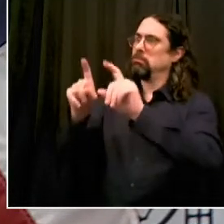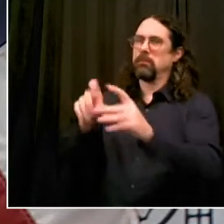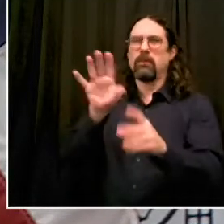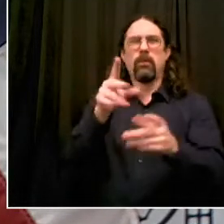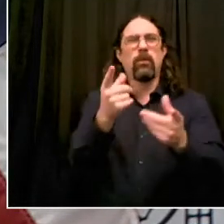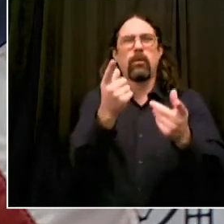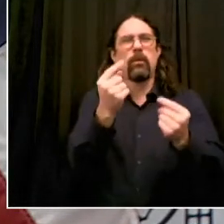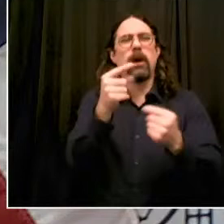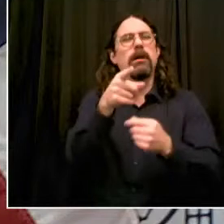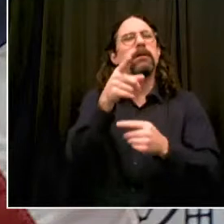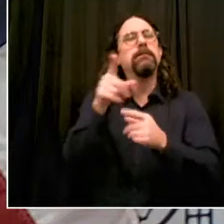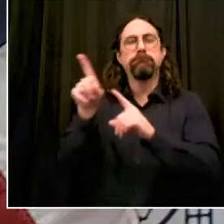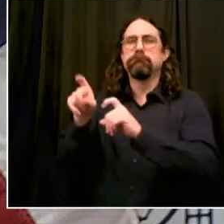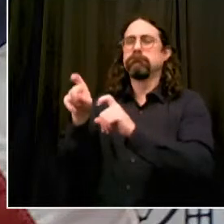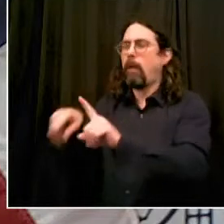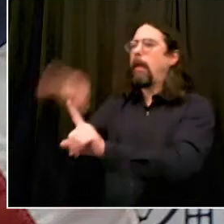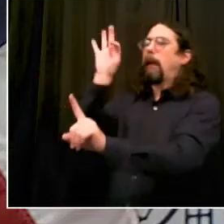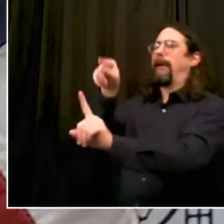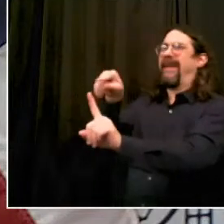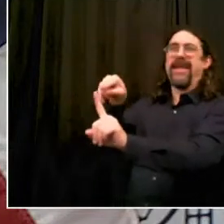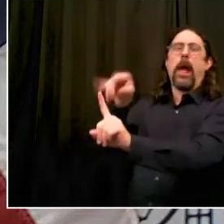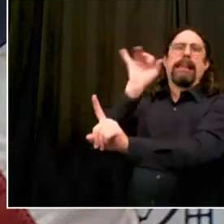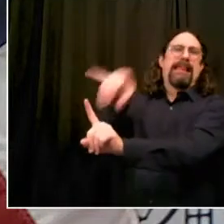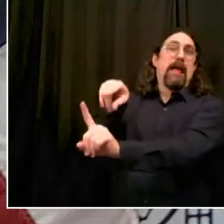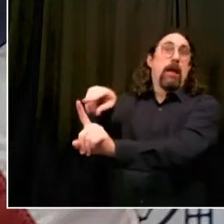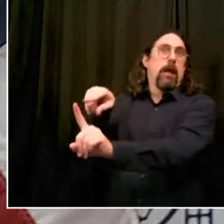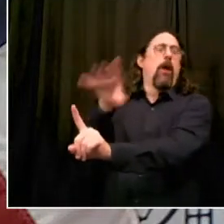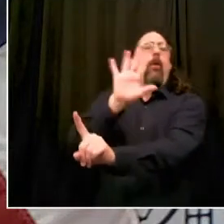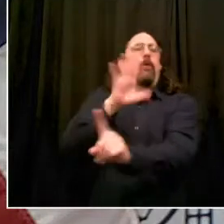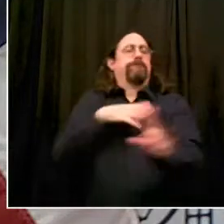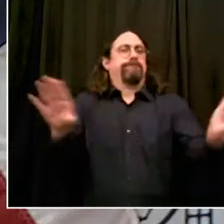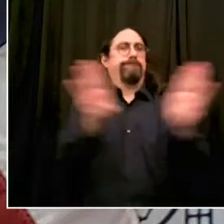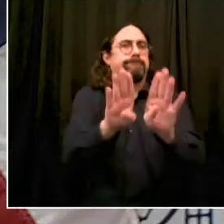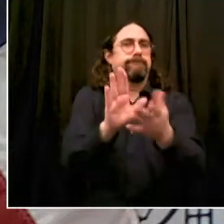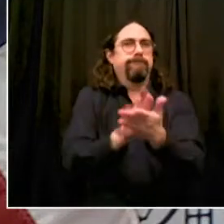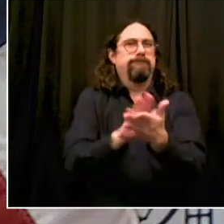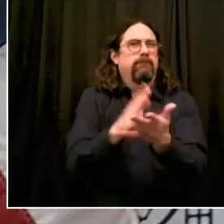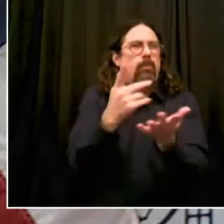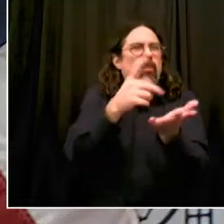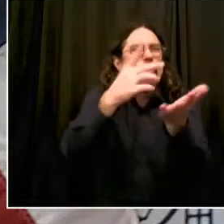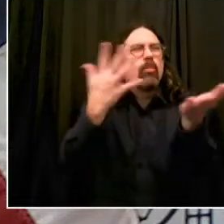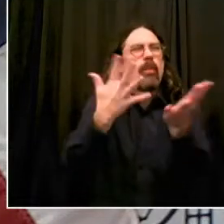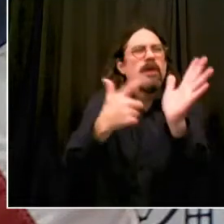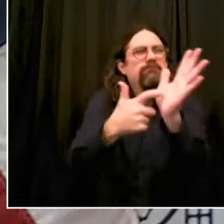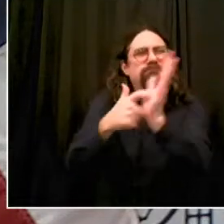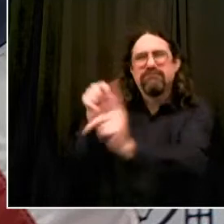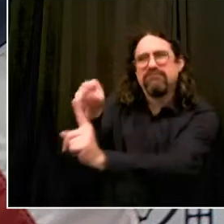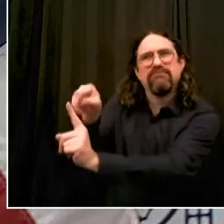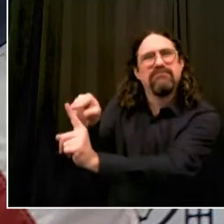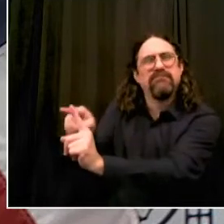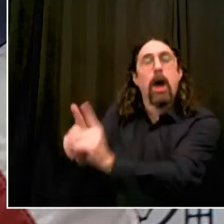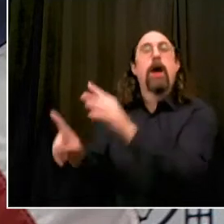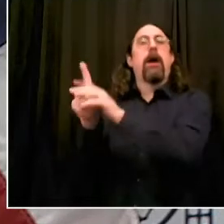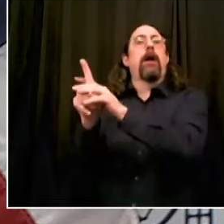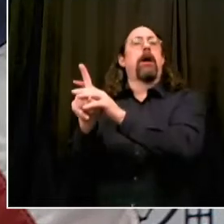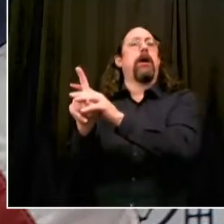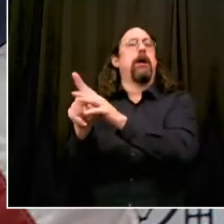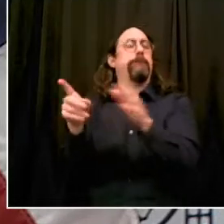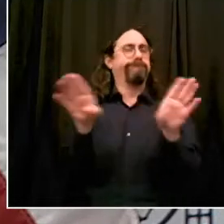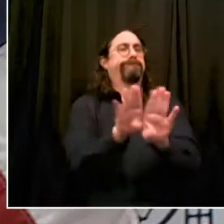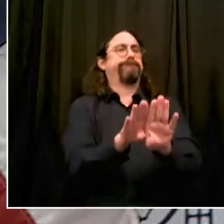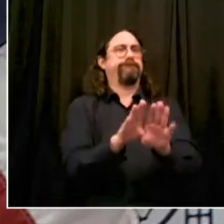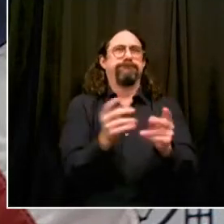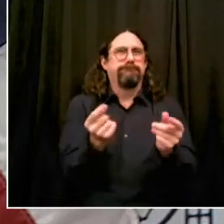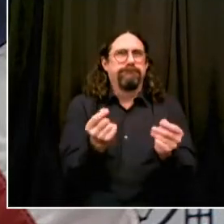it be a completely different approach this time? Yeah, Rima, very good question, and the answer is completely different. To get the